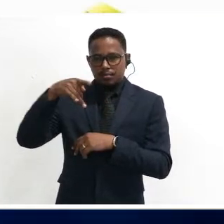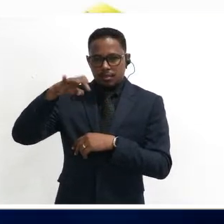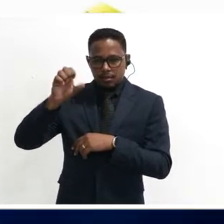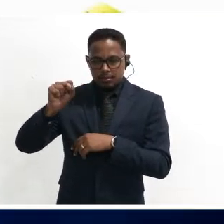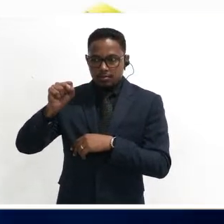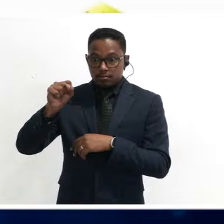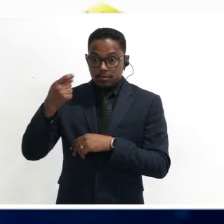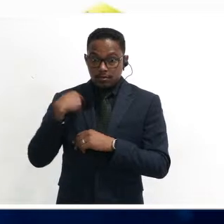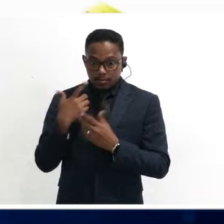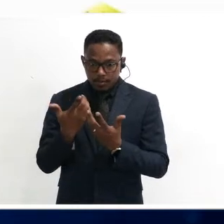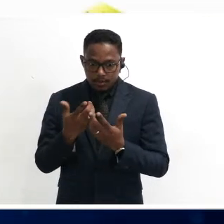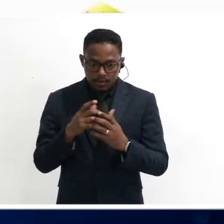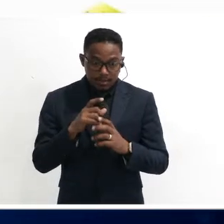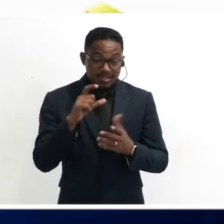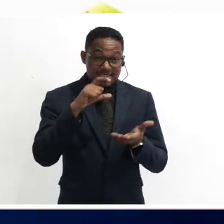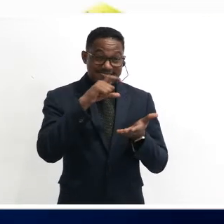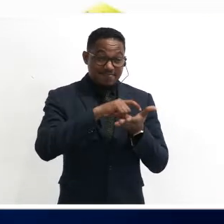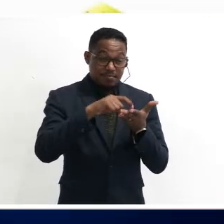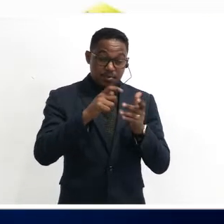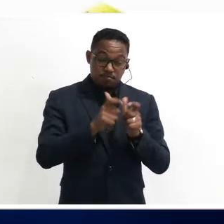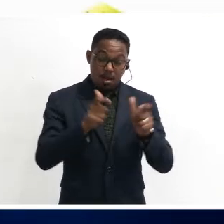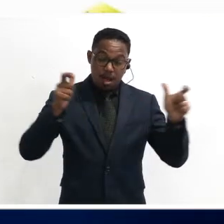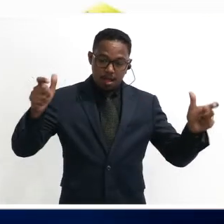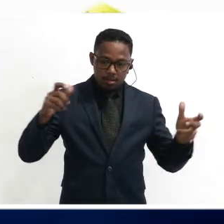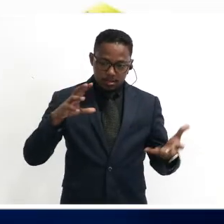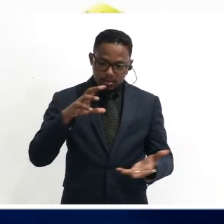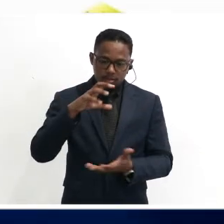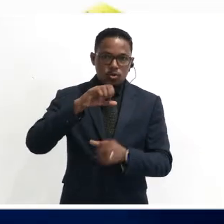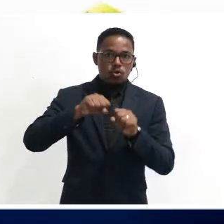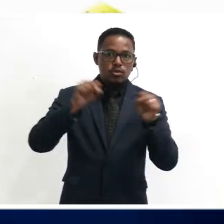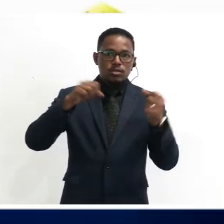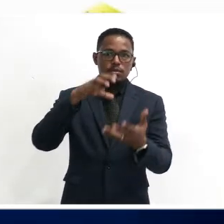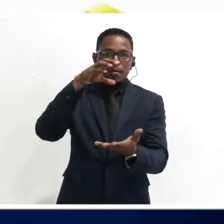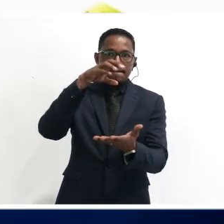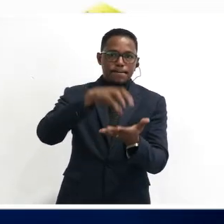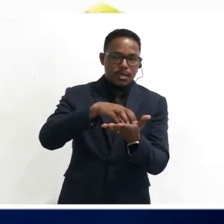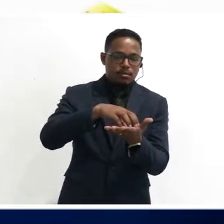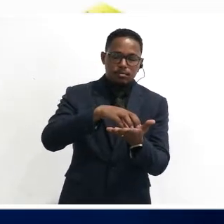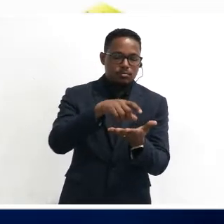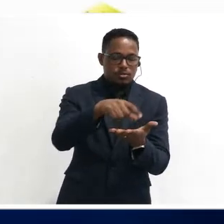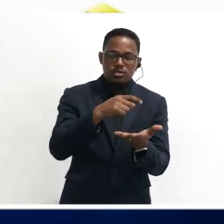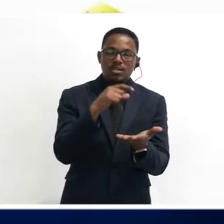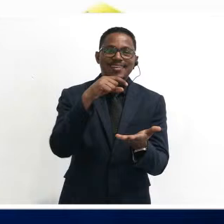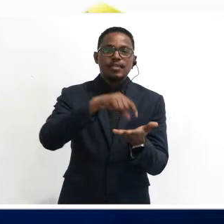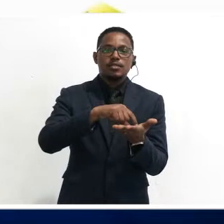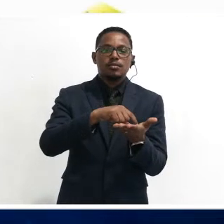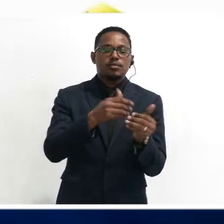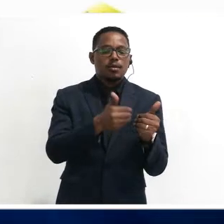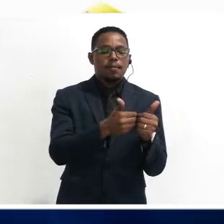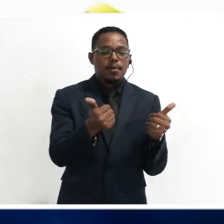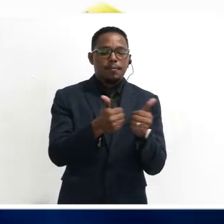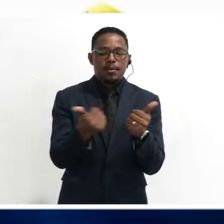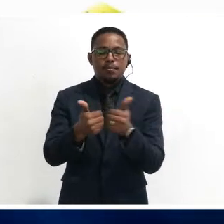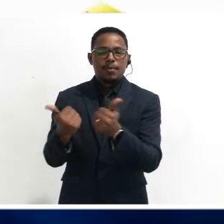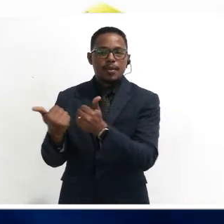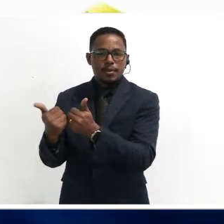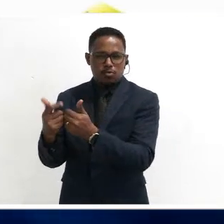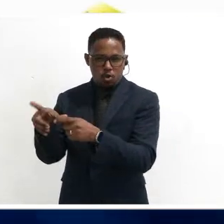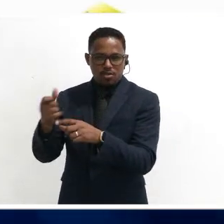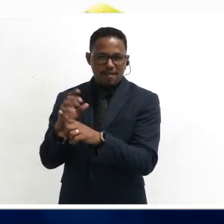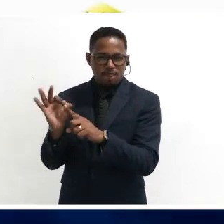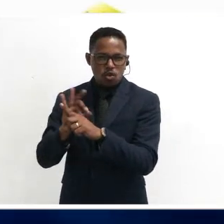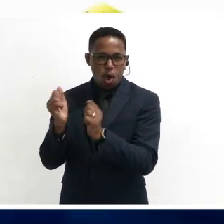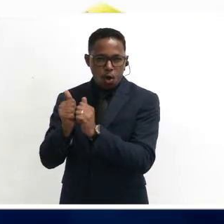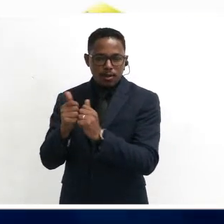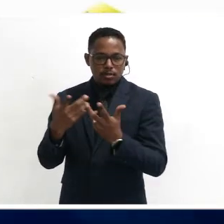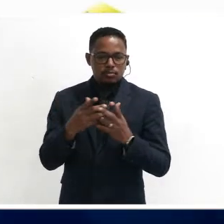chip, those functions on that chip will be separated and into